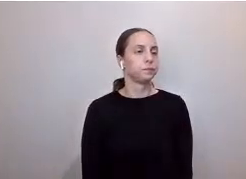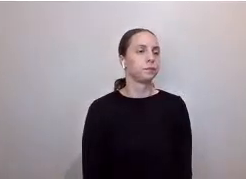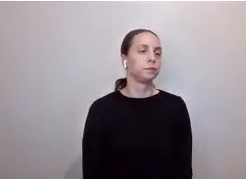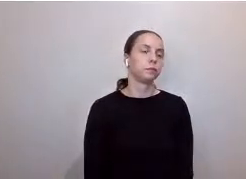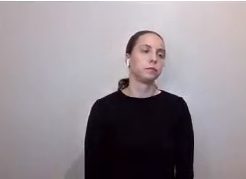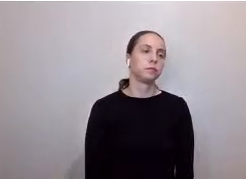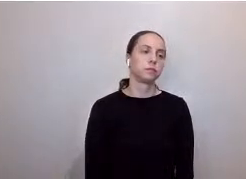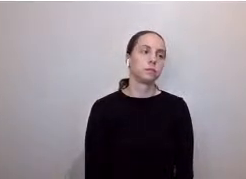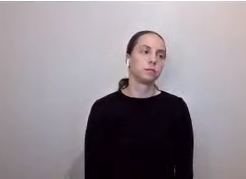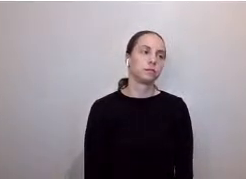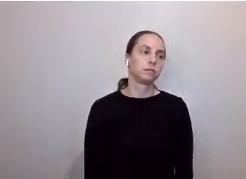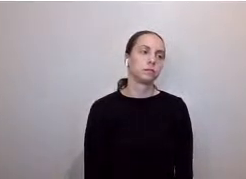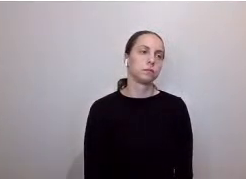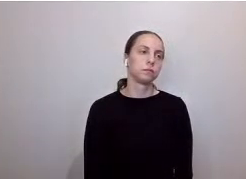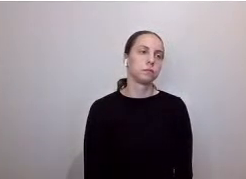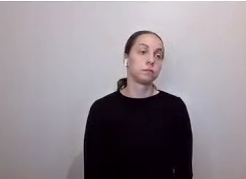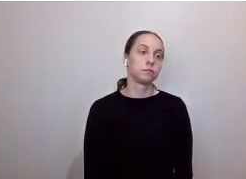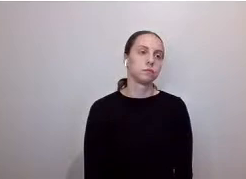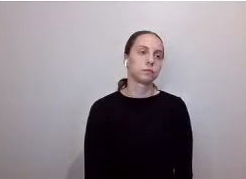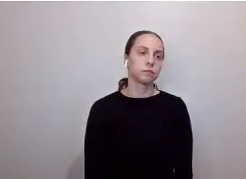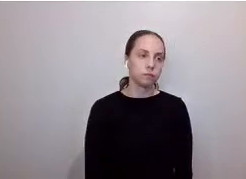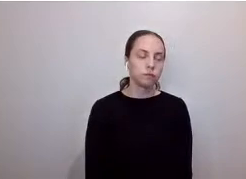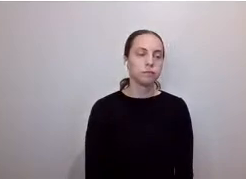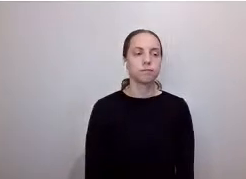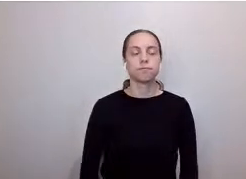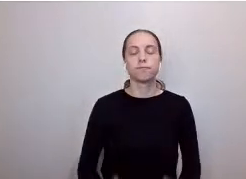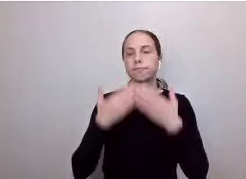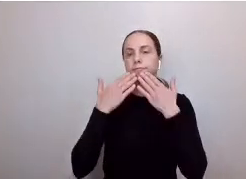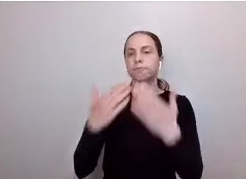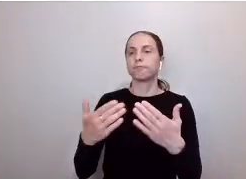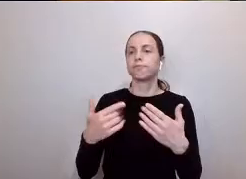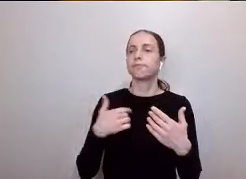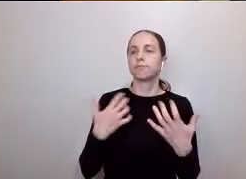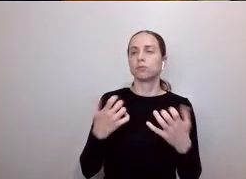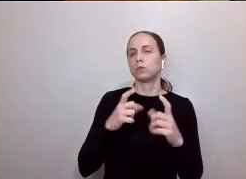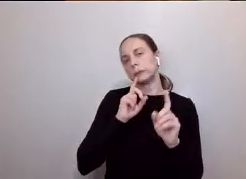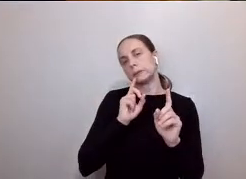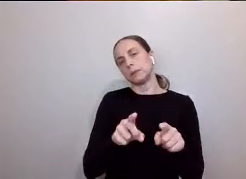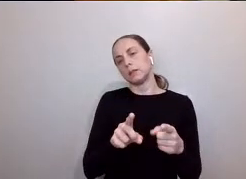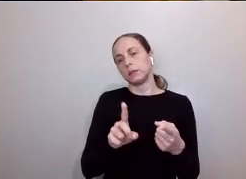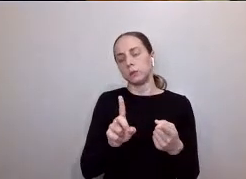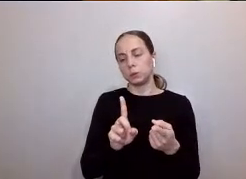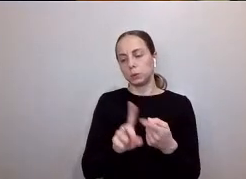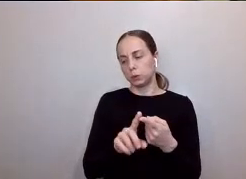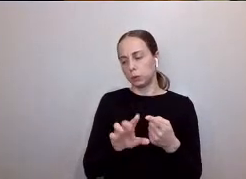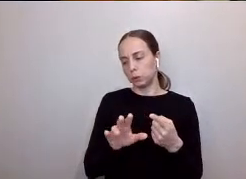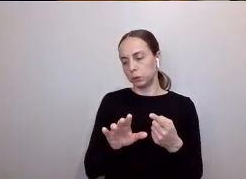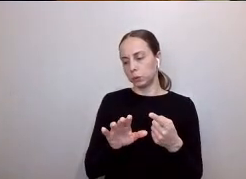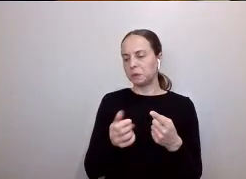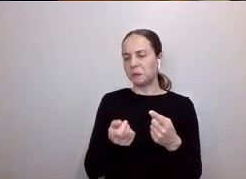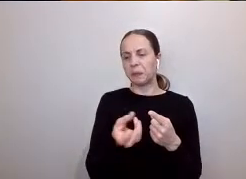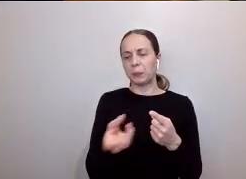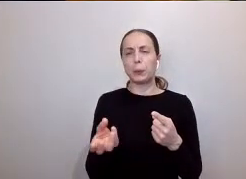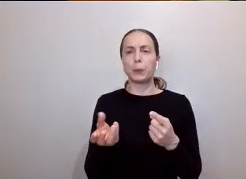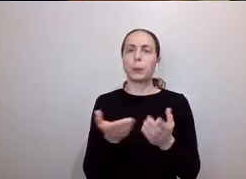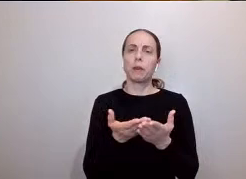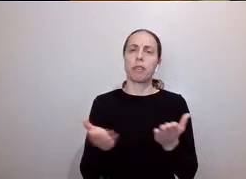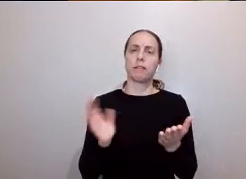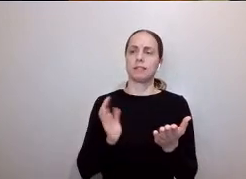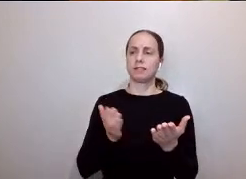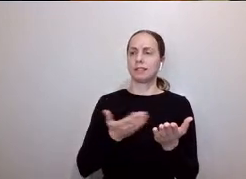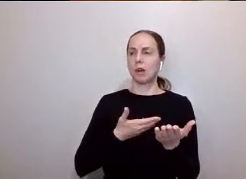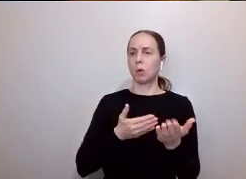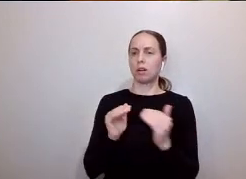Thank you, President Bender. I did just want to respond to a couple of the things our colleagues have said, because I think it's